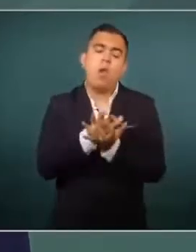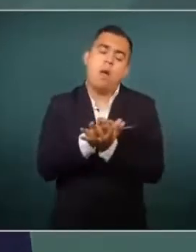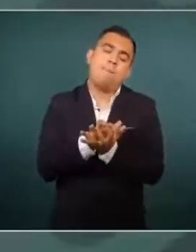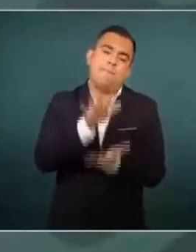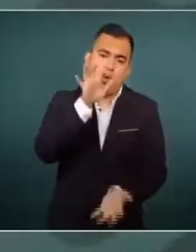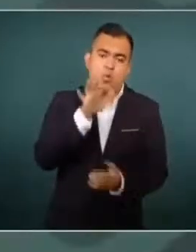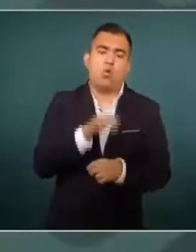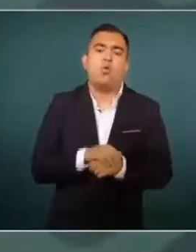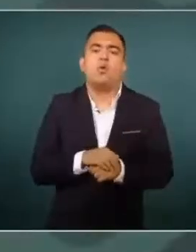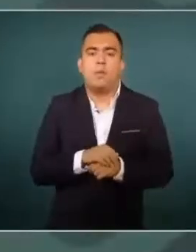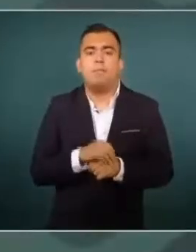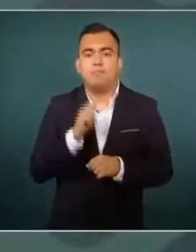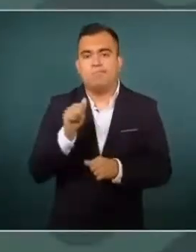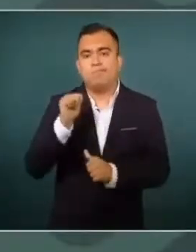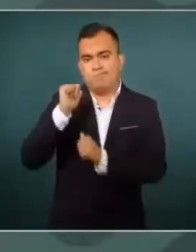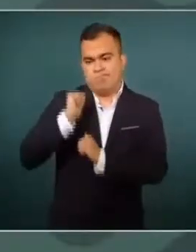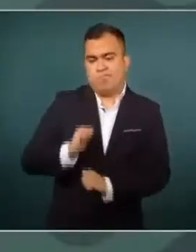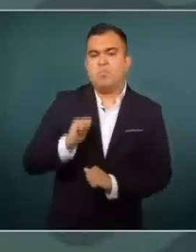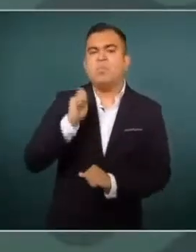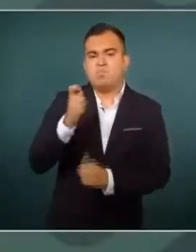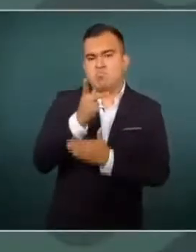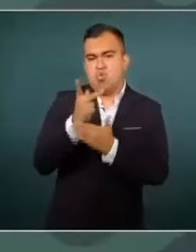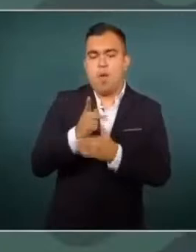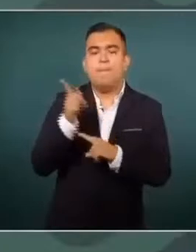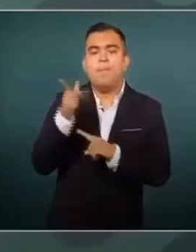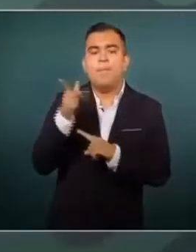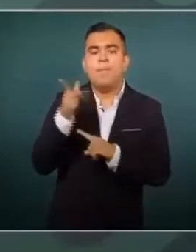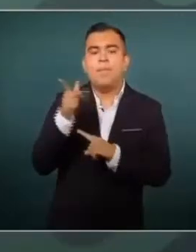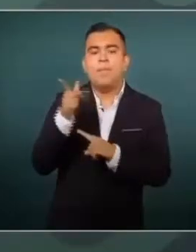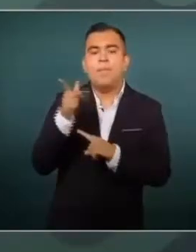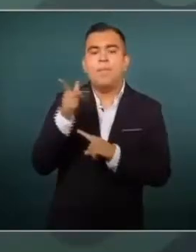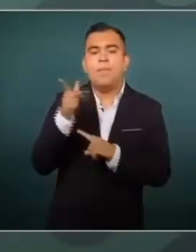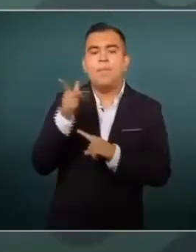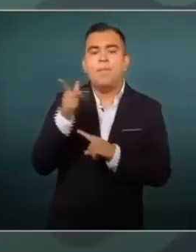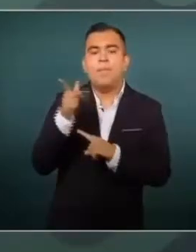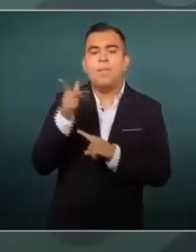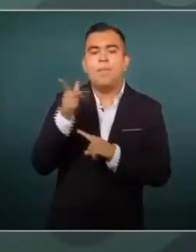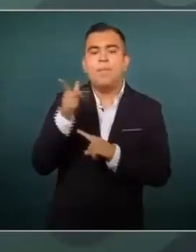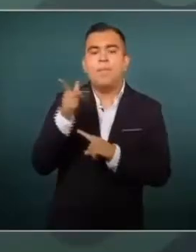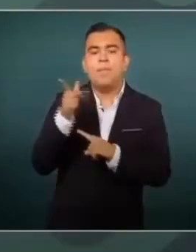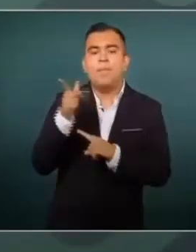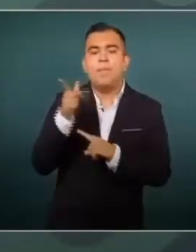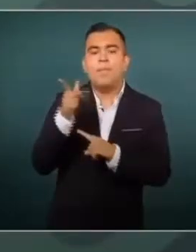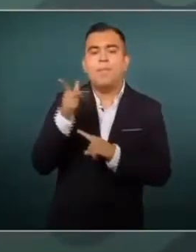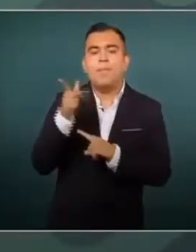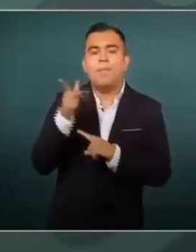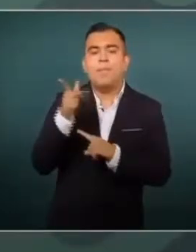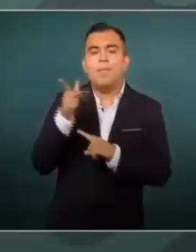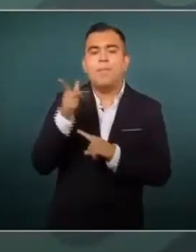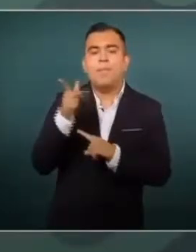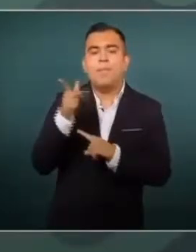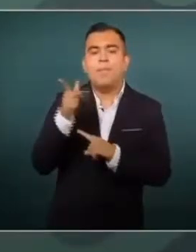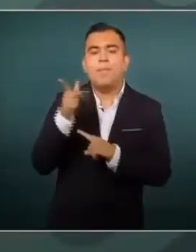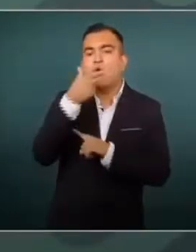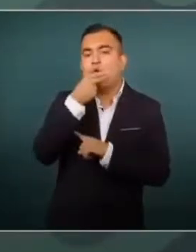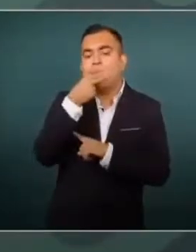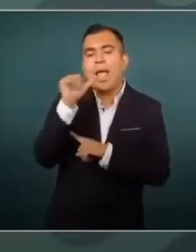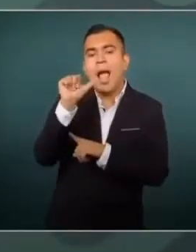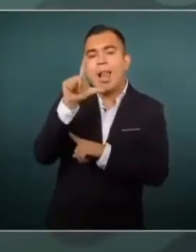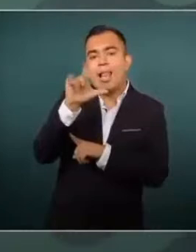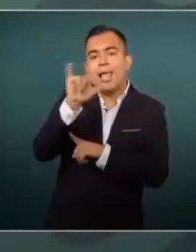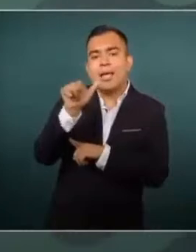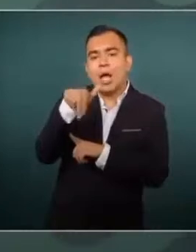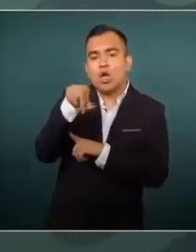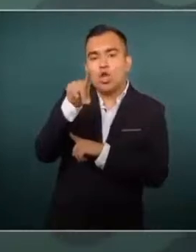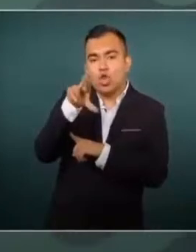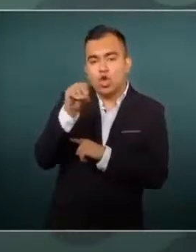Está a cargo de Alejandro Encinas. And he says Alejandro Encinas is in charge of that program. Y el